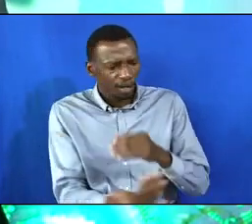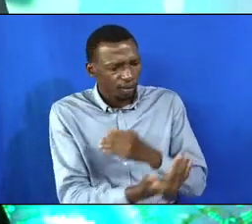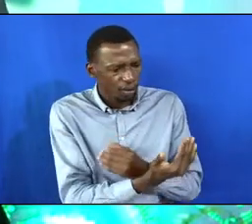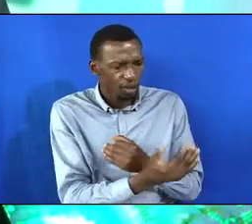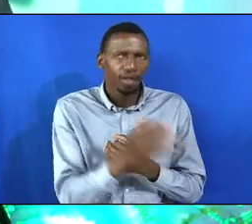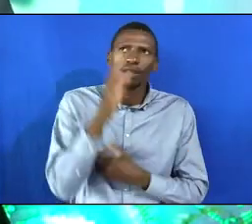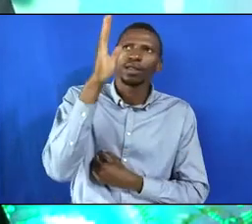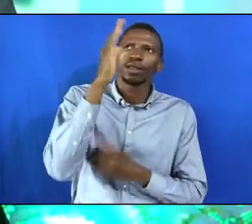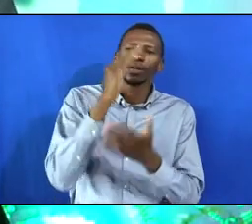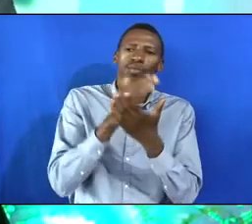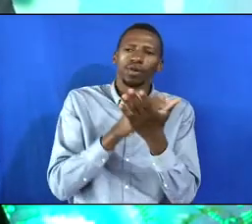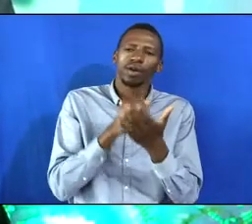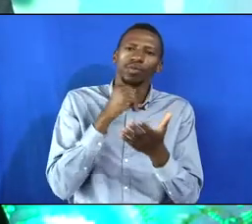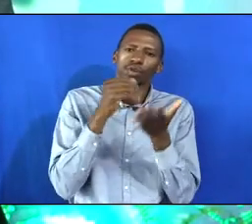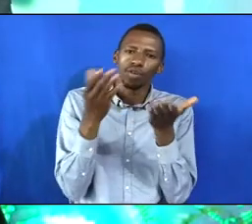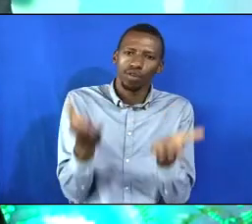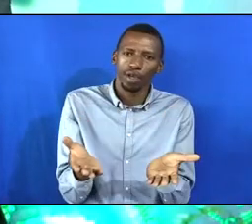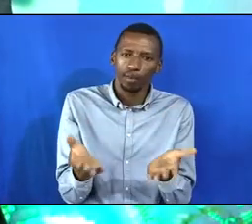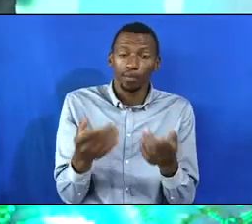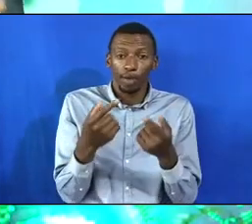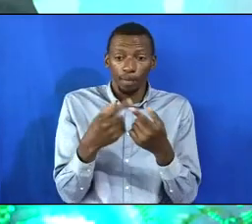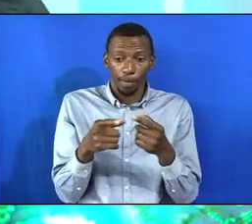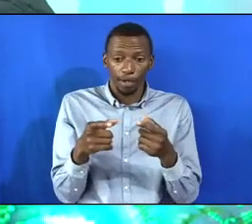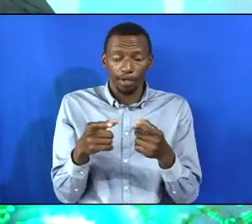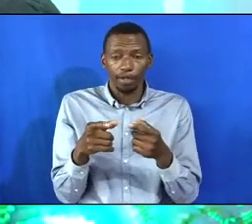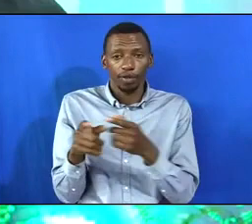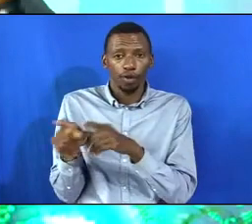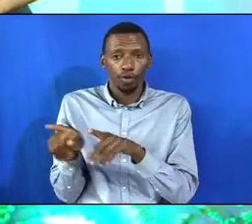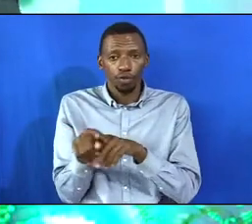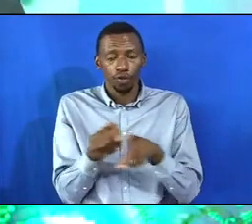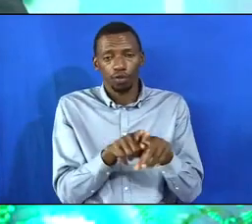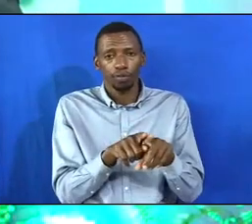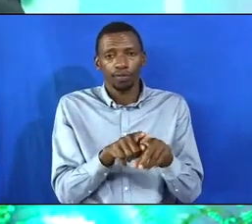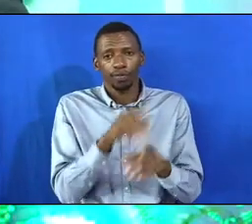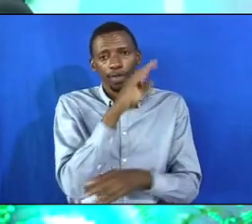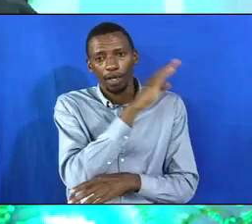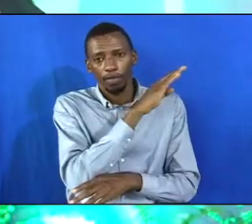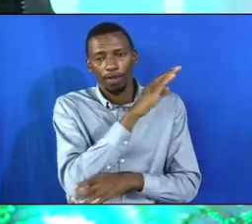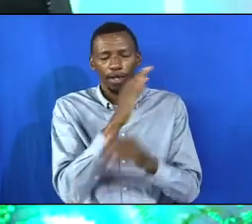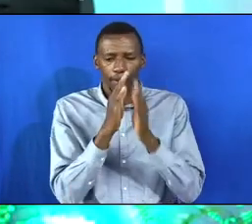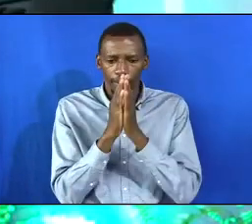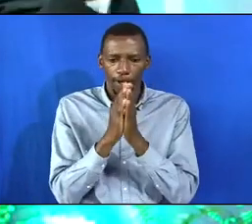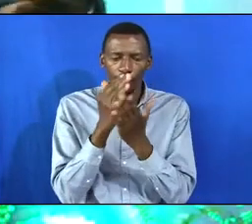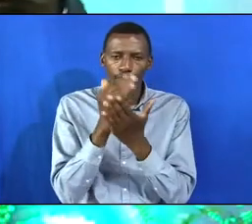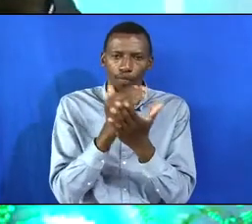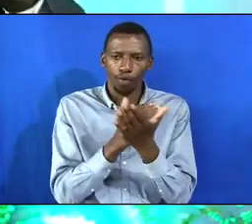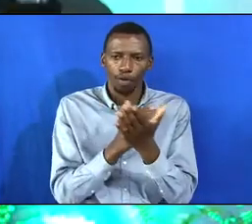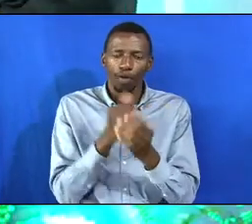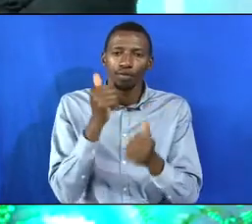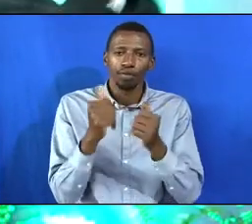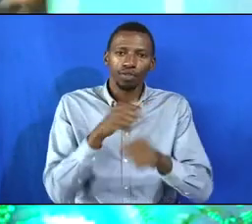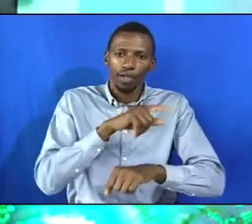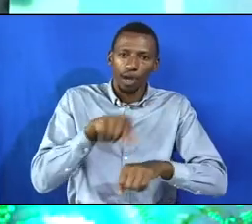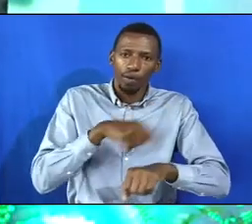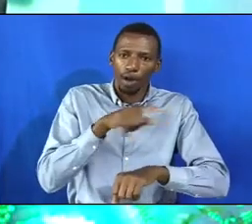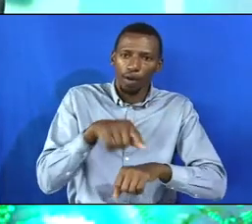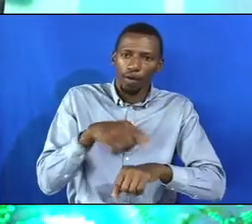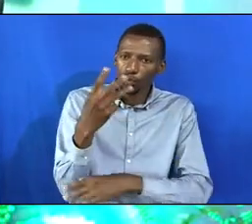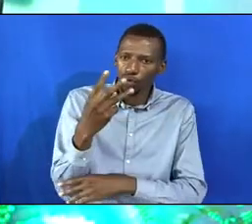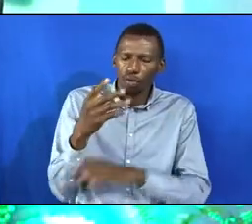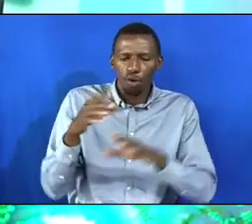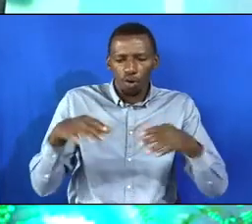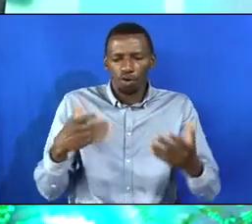midday programs, but the one of the evening now, even the prayer program that I'm going to run, which will be 2 hours, it can even go